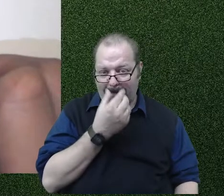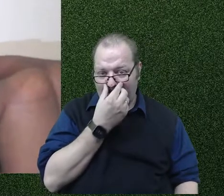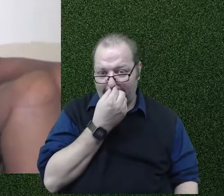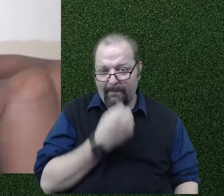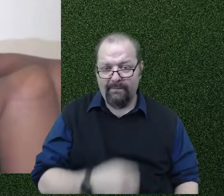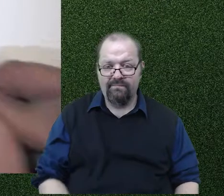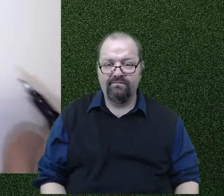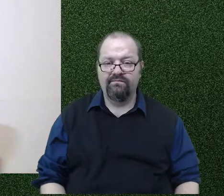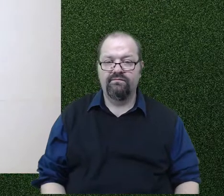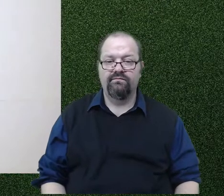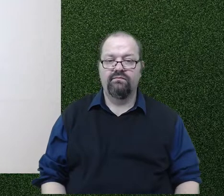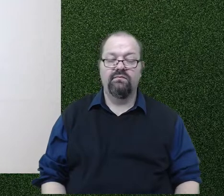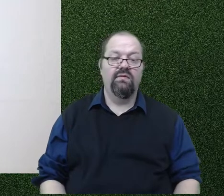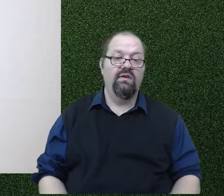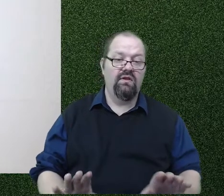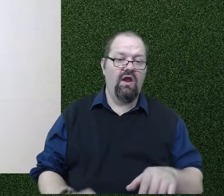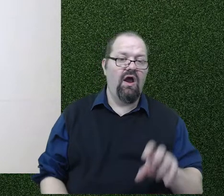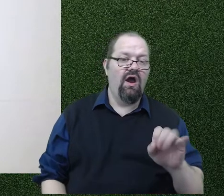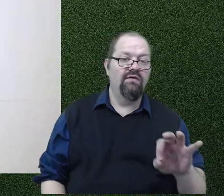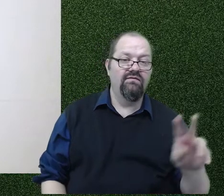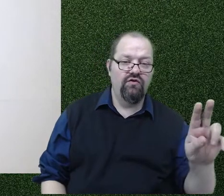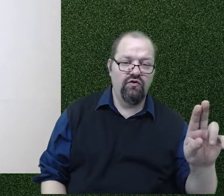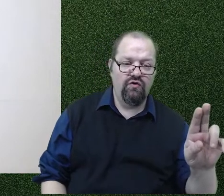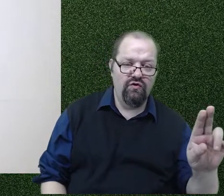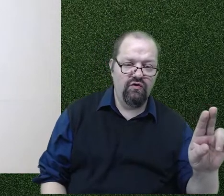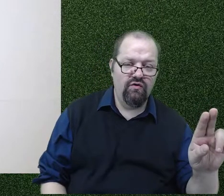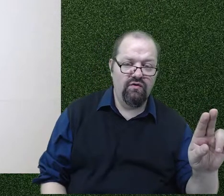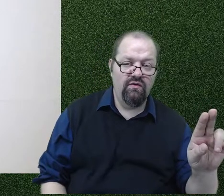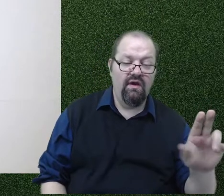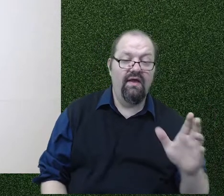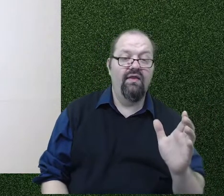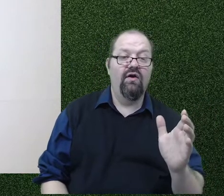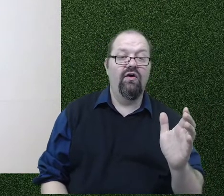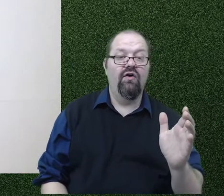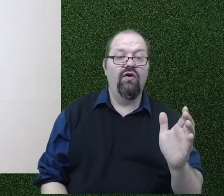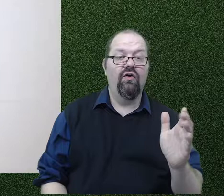of u. And then you want to curl your fingers